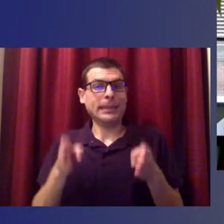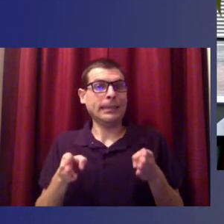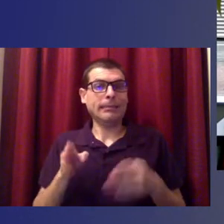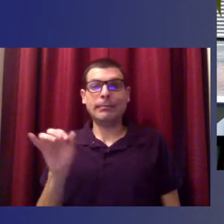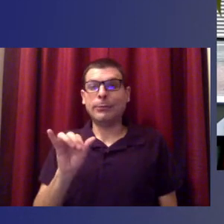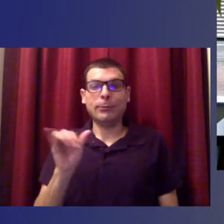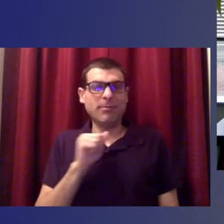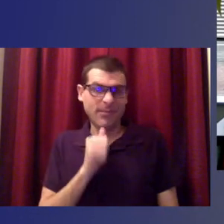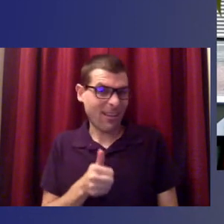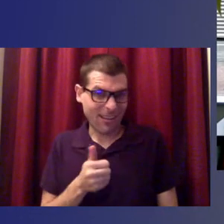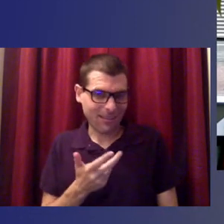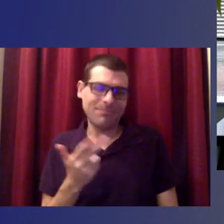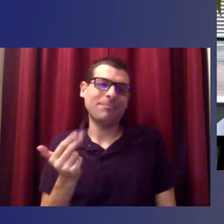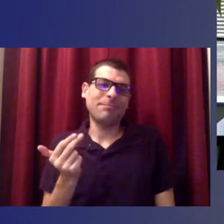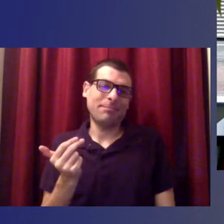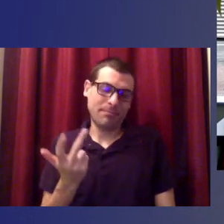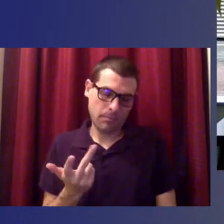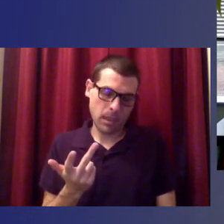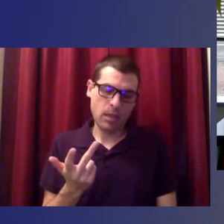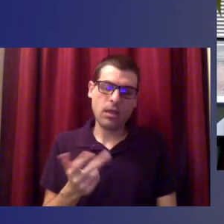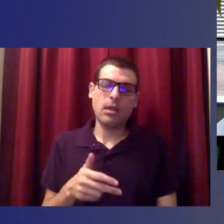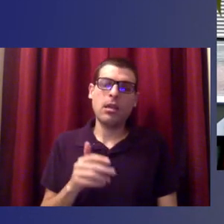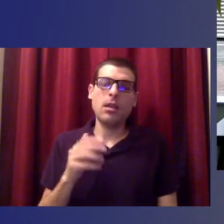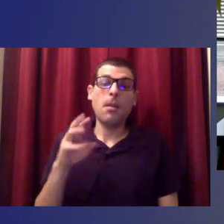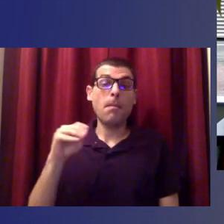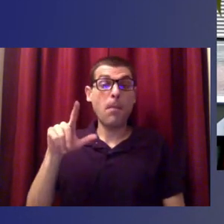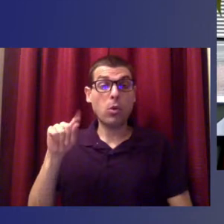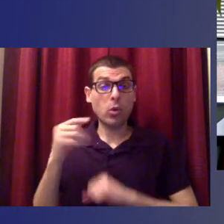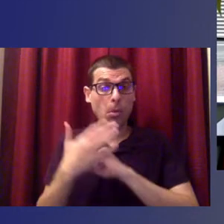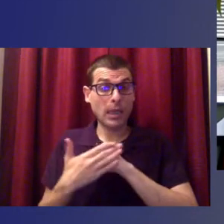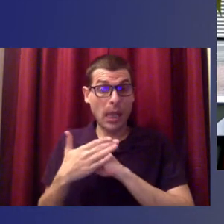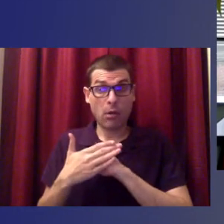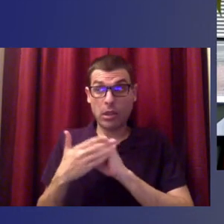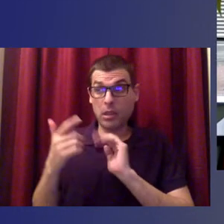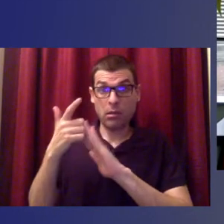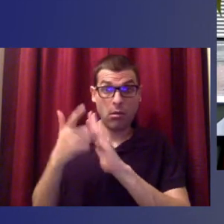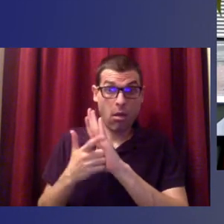at least the measures that Multnomah County played a role in,